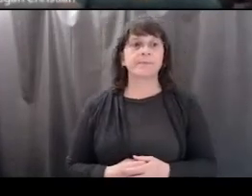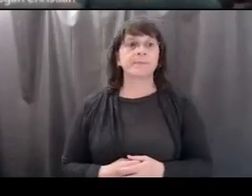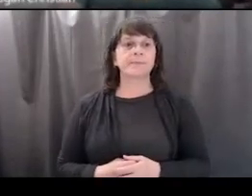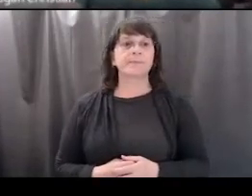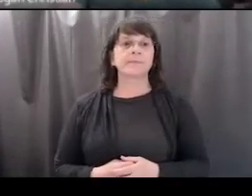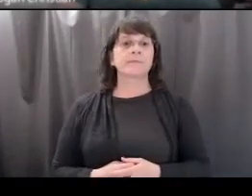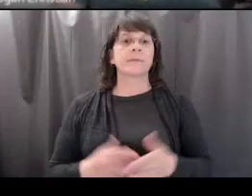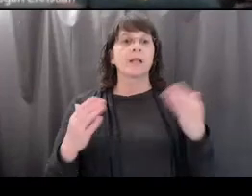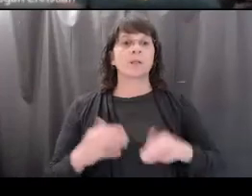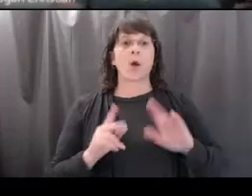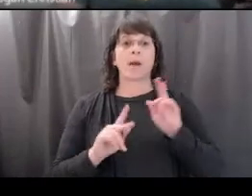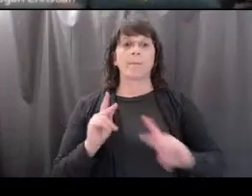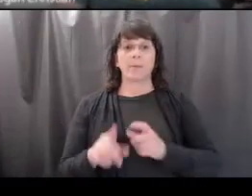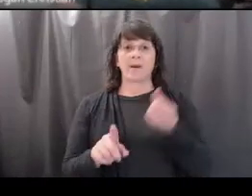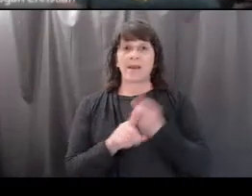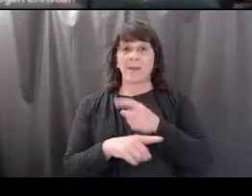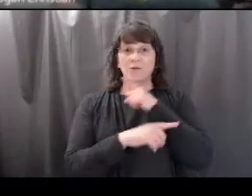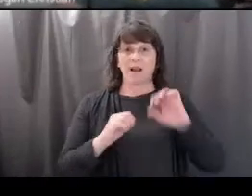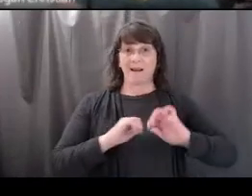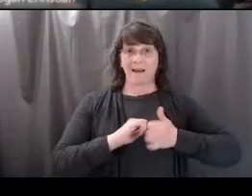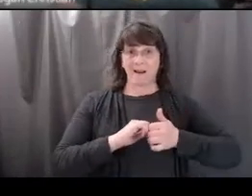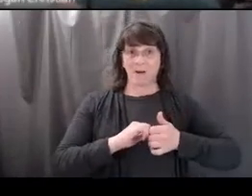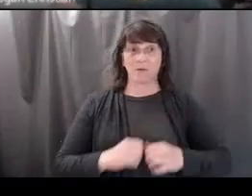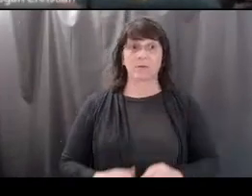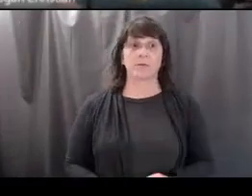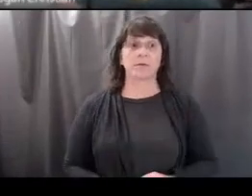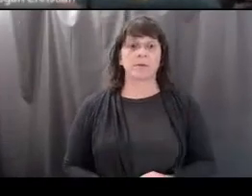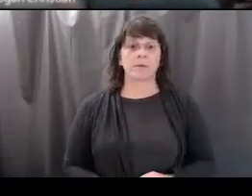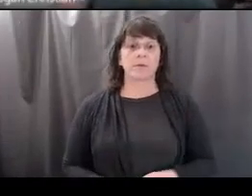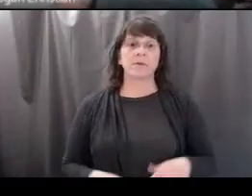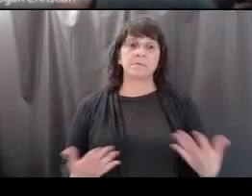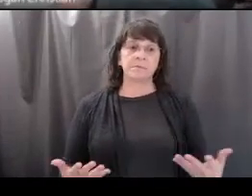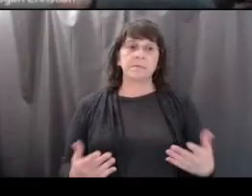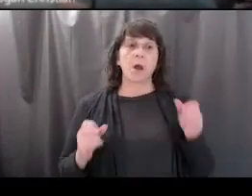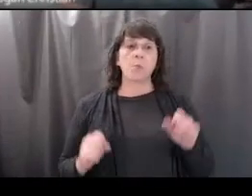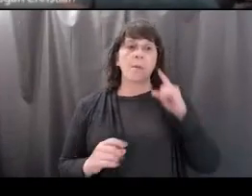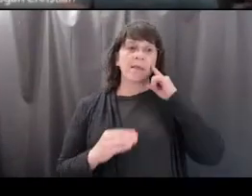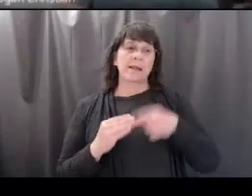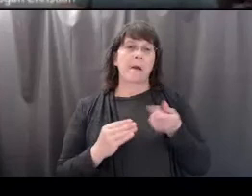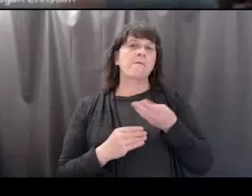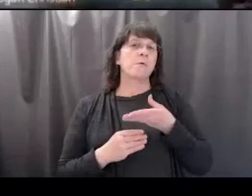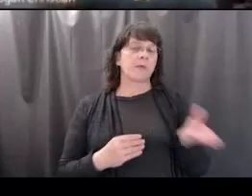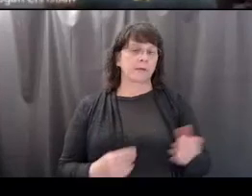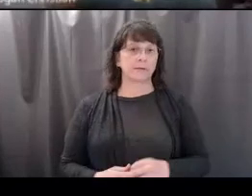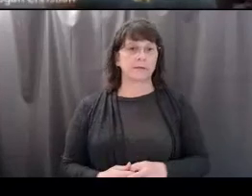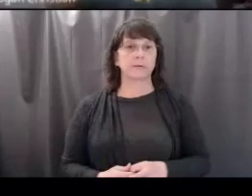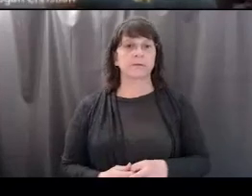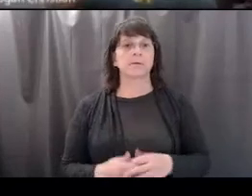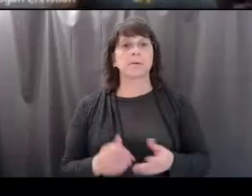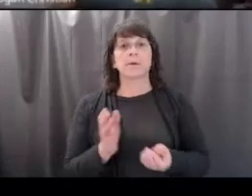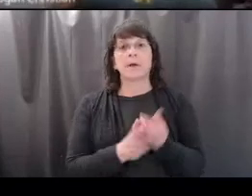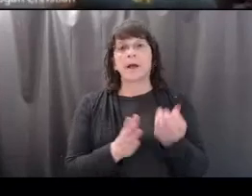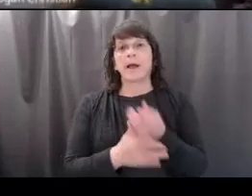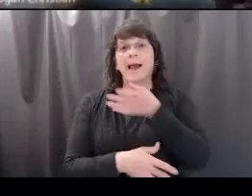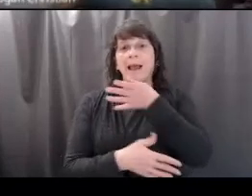So how are people impacted by droughts when they do happen? Well, you can probably think of a few things. Agriculture,